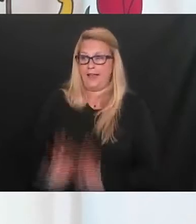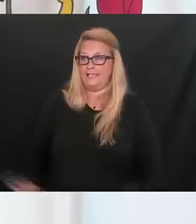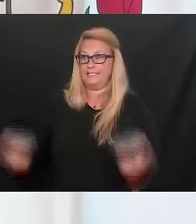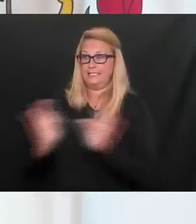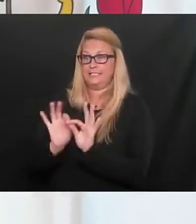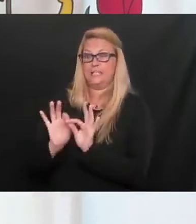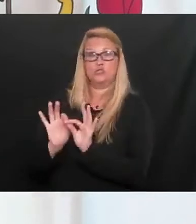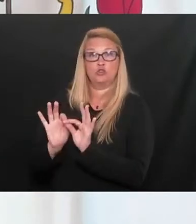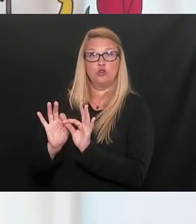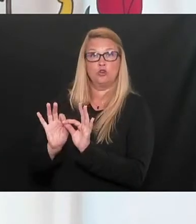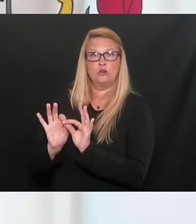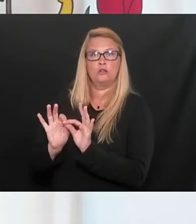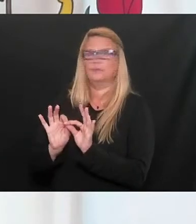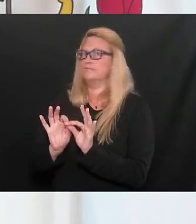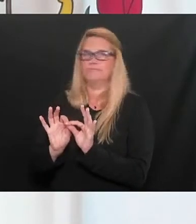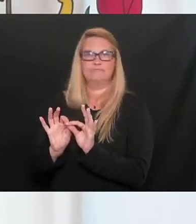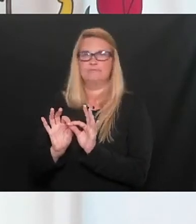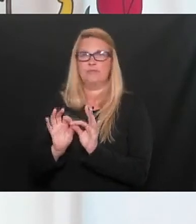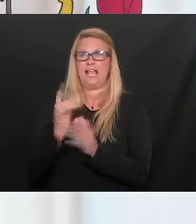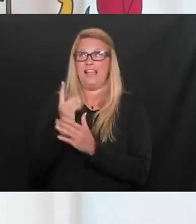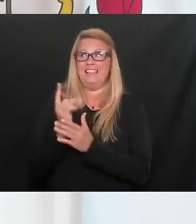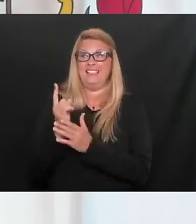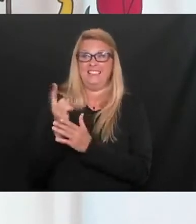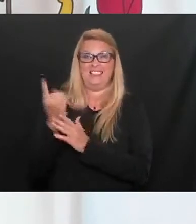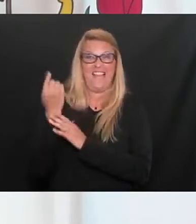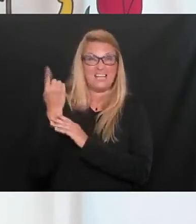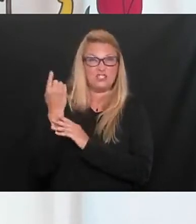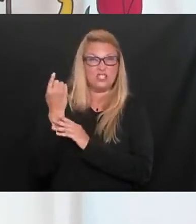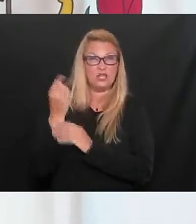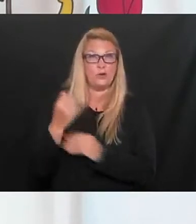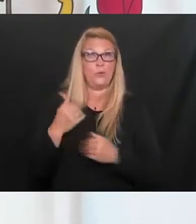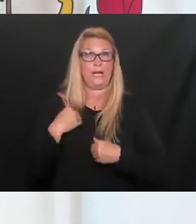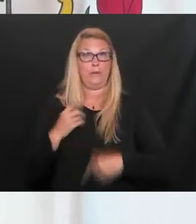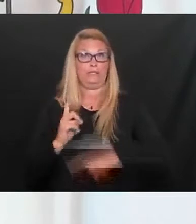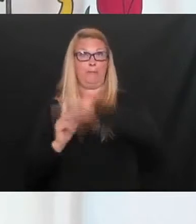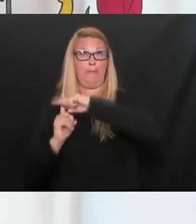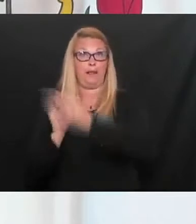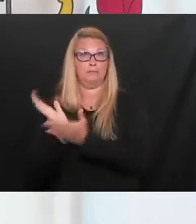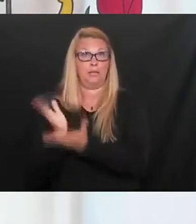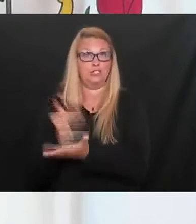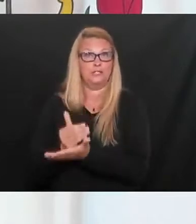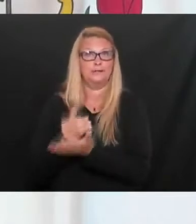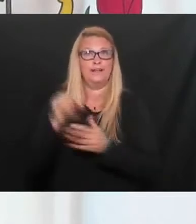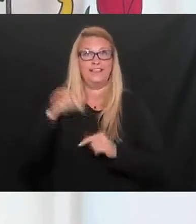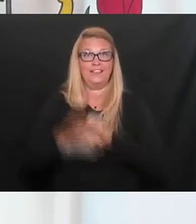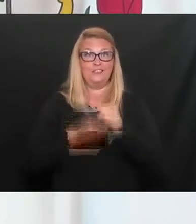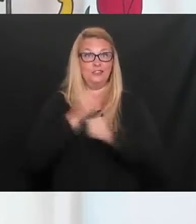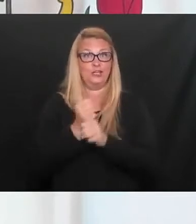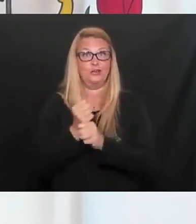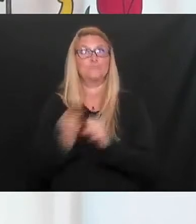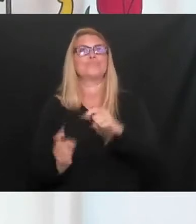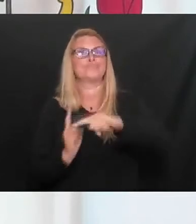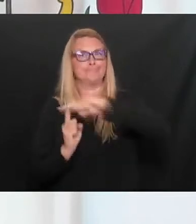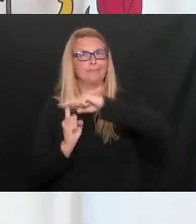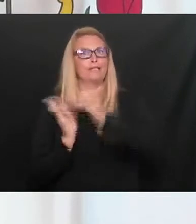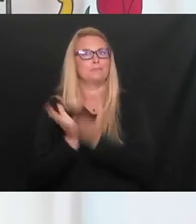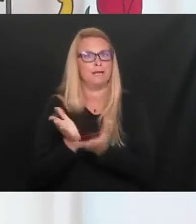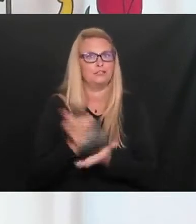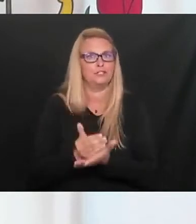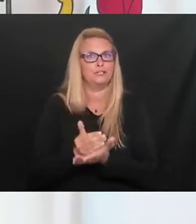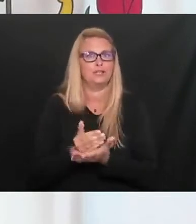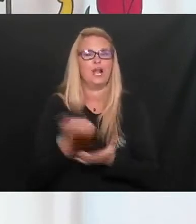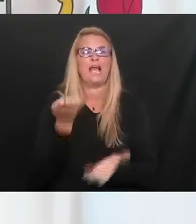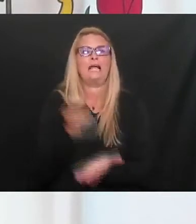we ran across the finish line last year with a surplus and this year with an incredible surplus. And so the engine